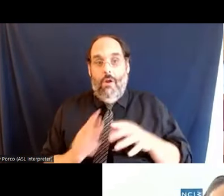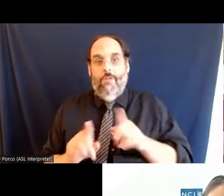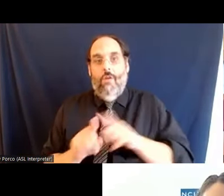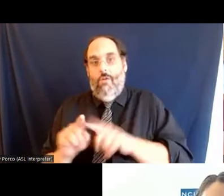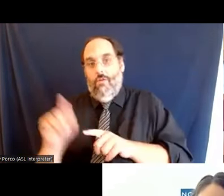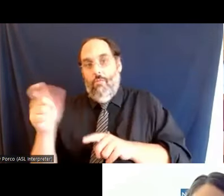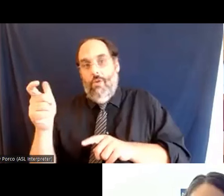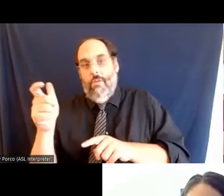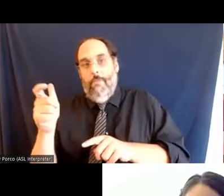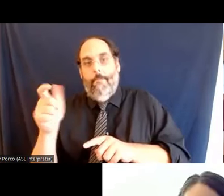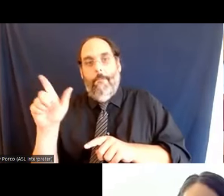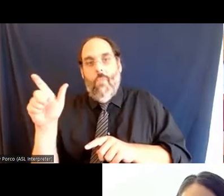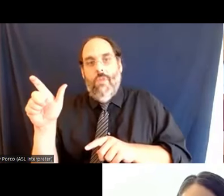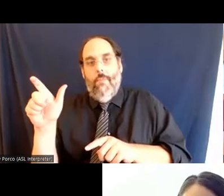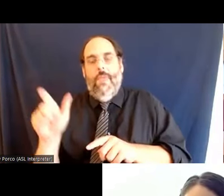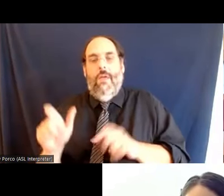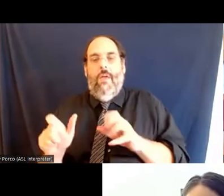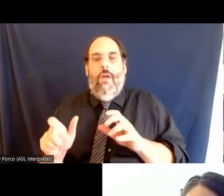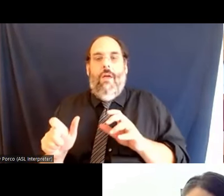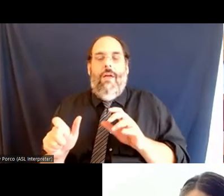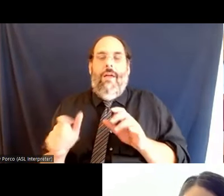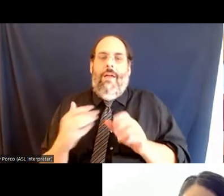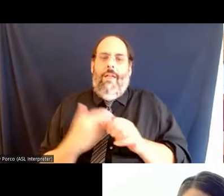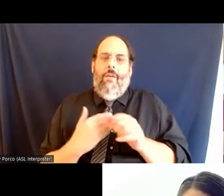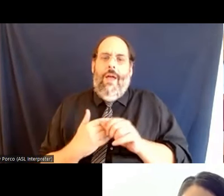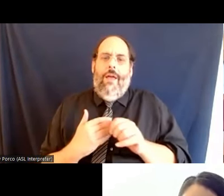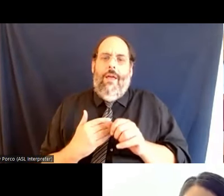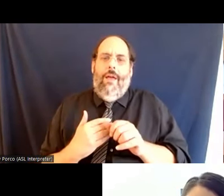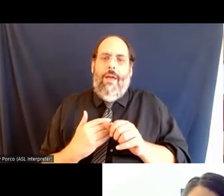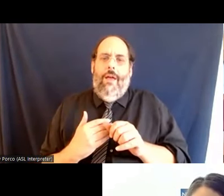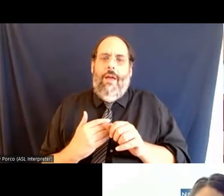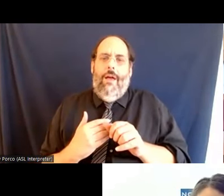So the threat,